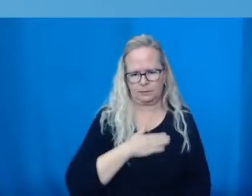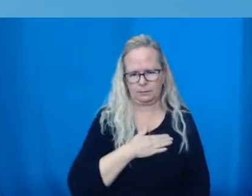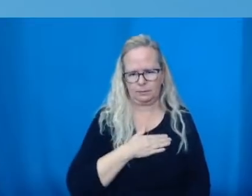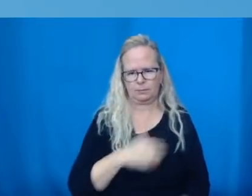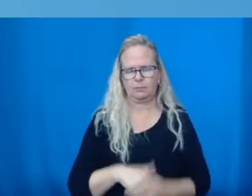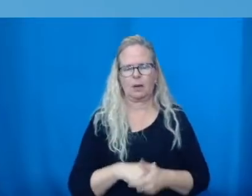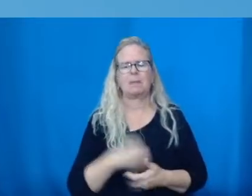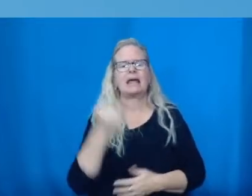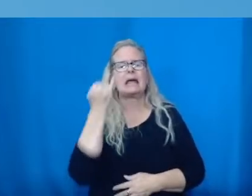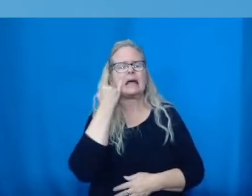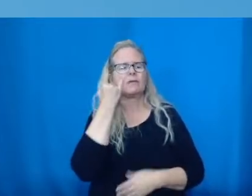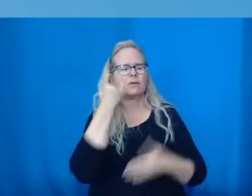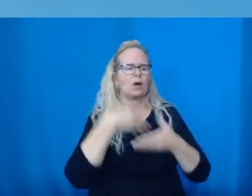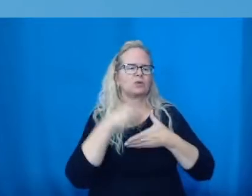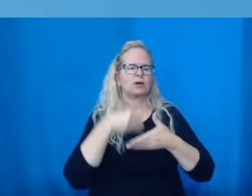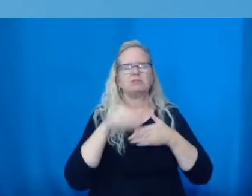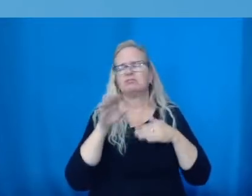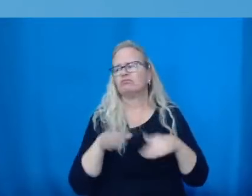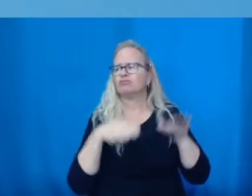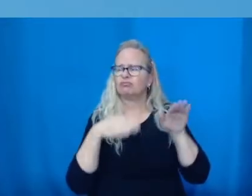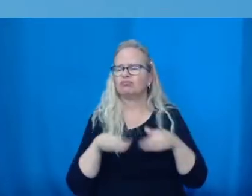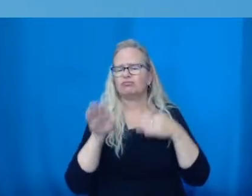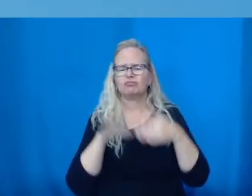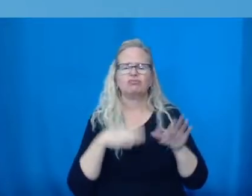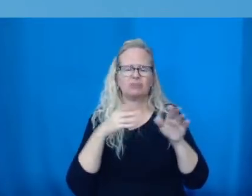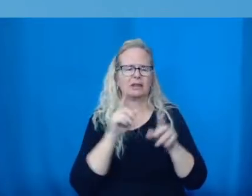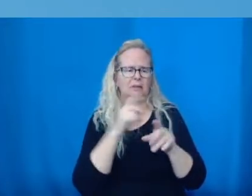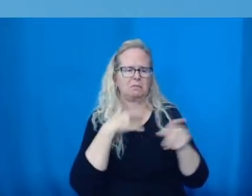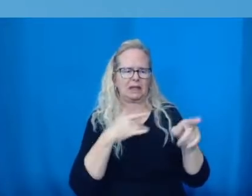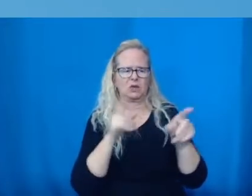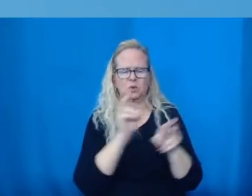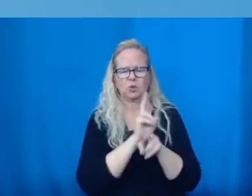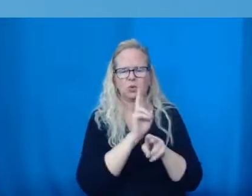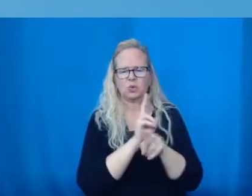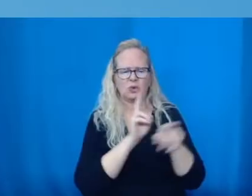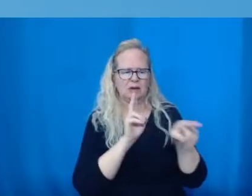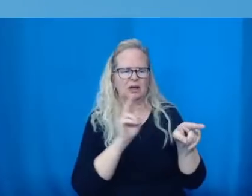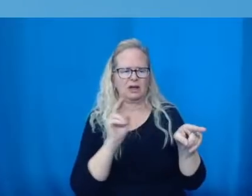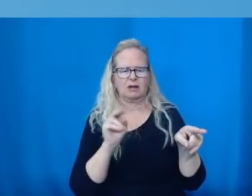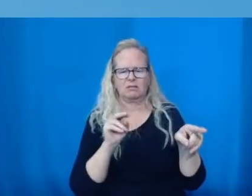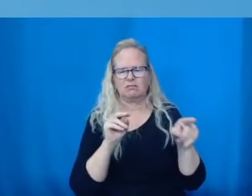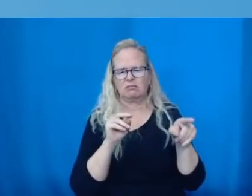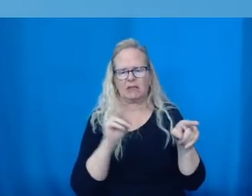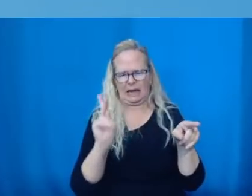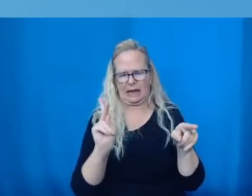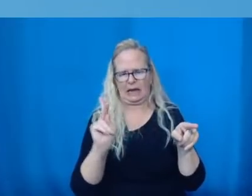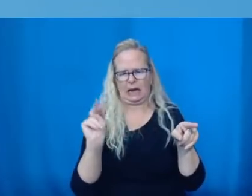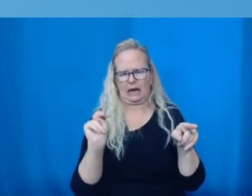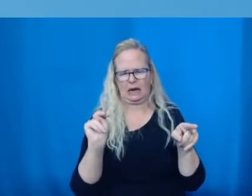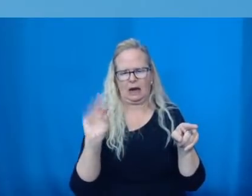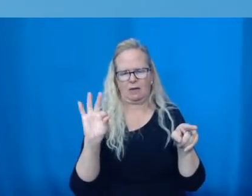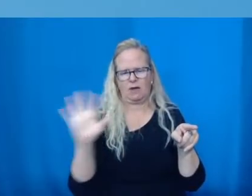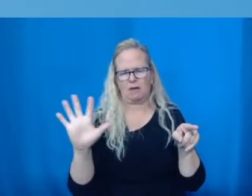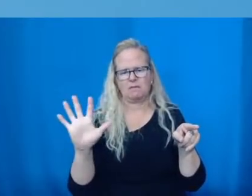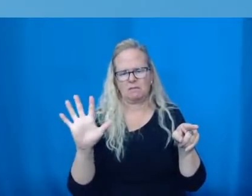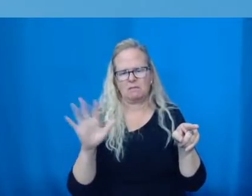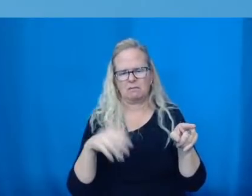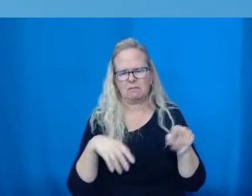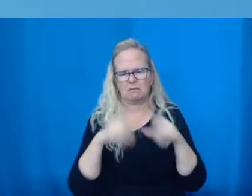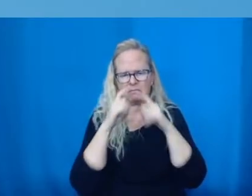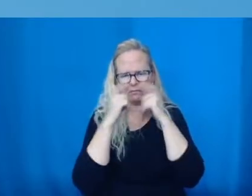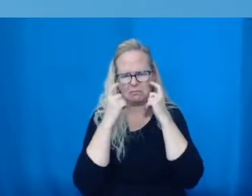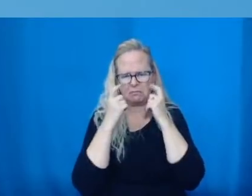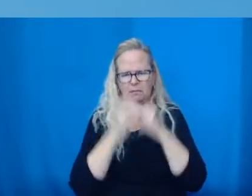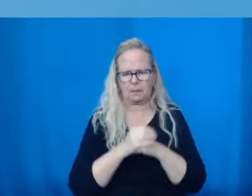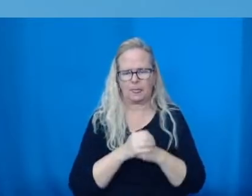a KN95, so it's nowhere near as effective as this one here is a KN99 with straps that go